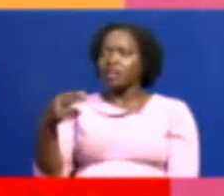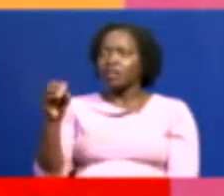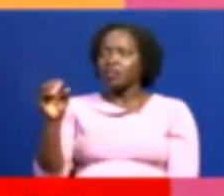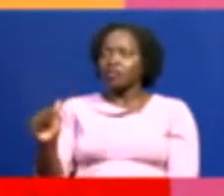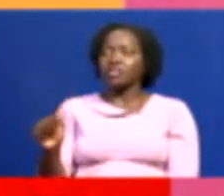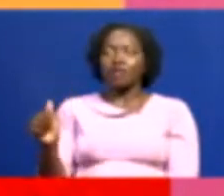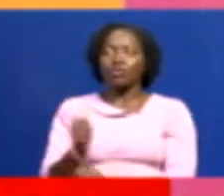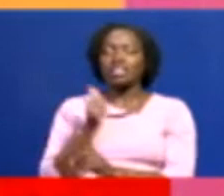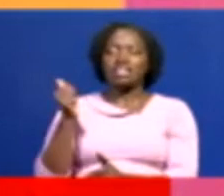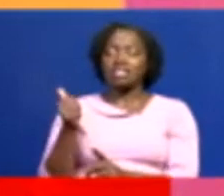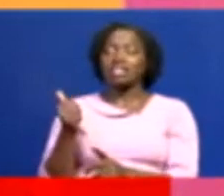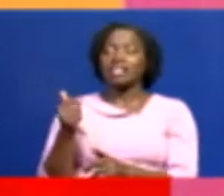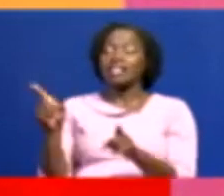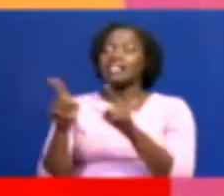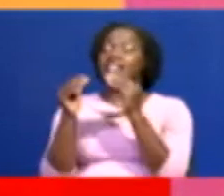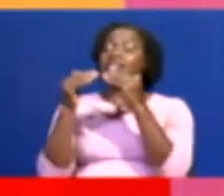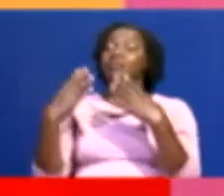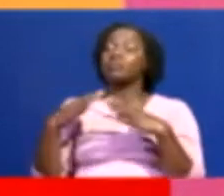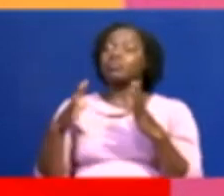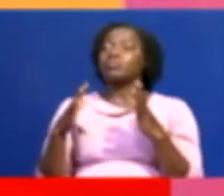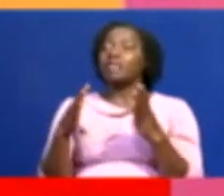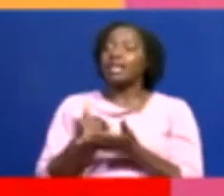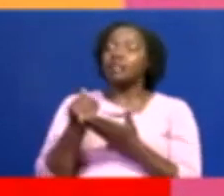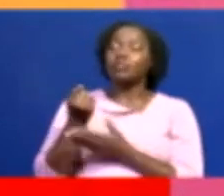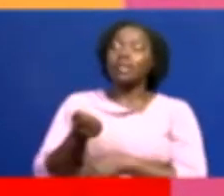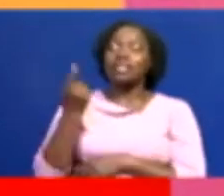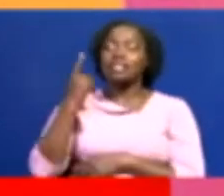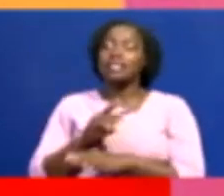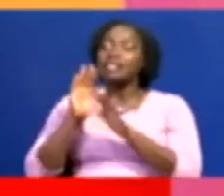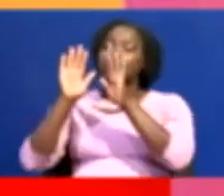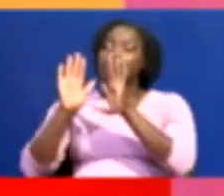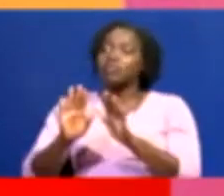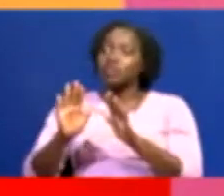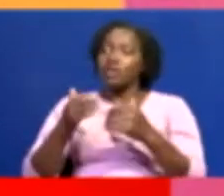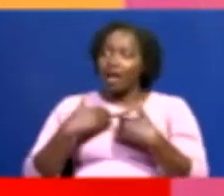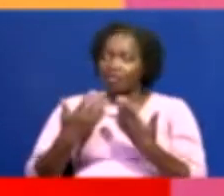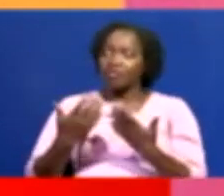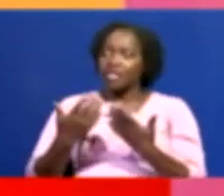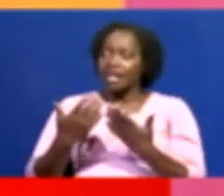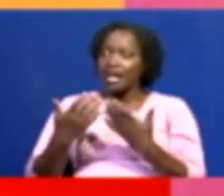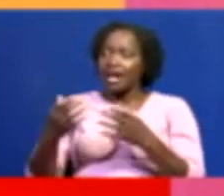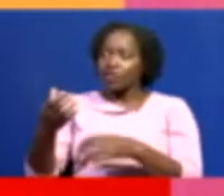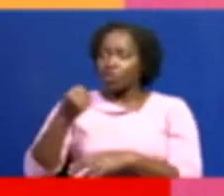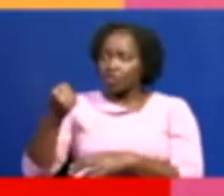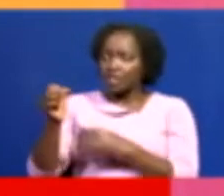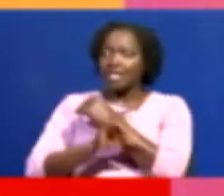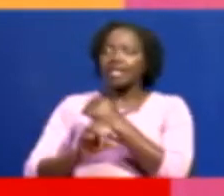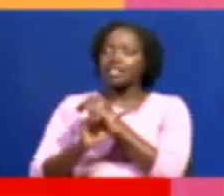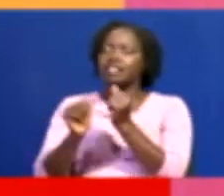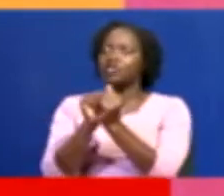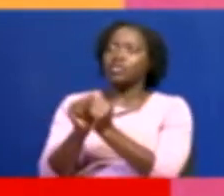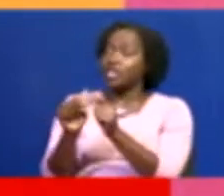Yeah. So such caliber of people helped us to understand the importance of holding a country together. Mm-hmm. Today, where